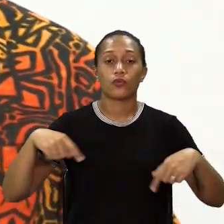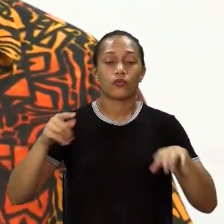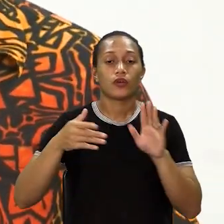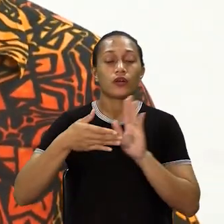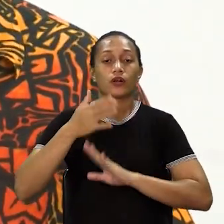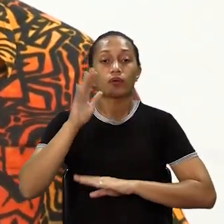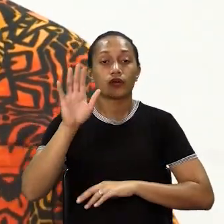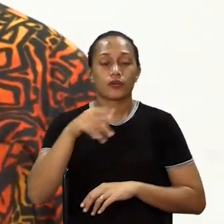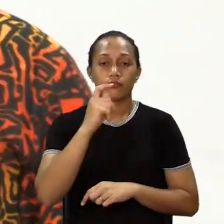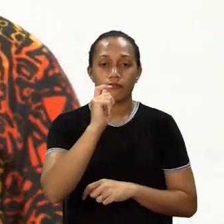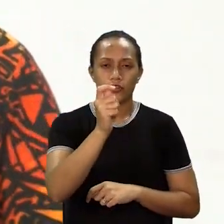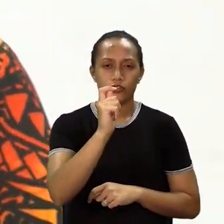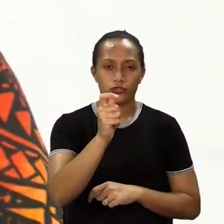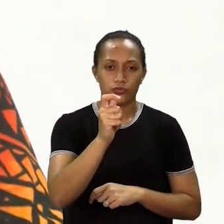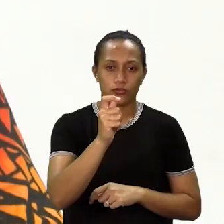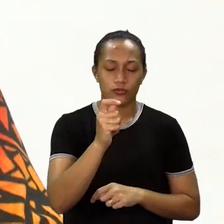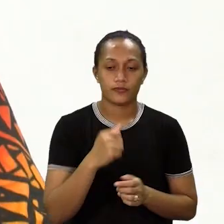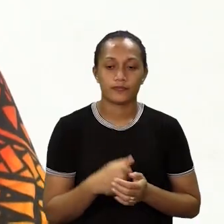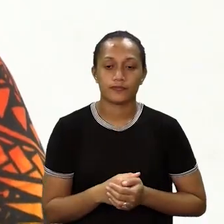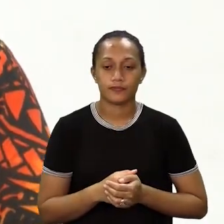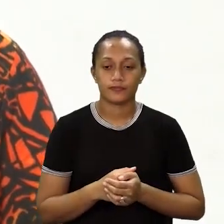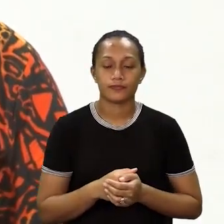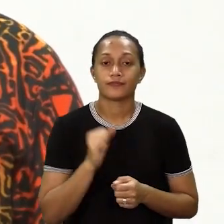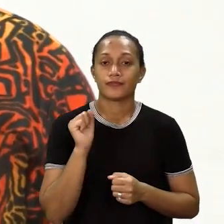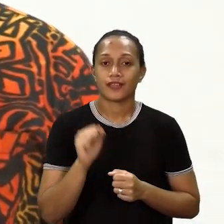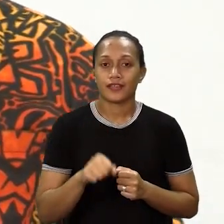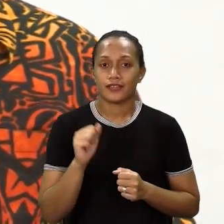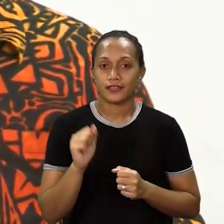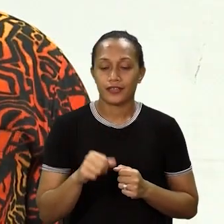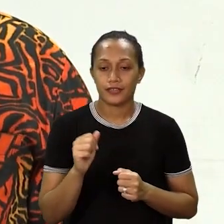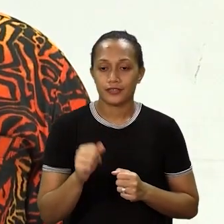soon. We are going home very soon.